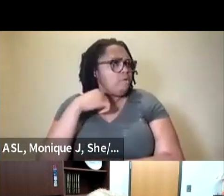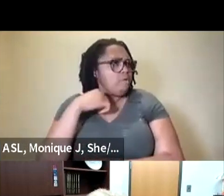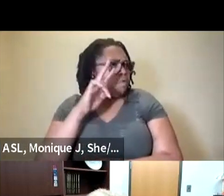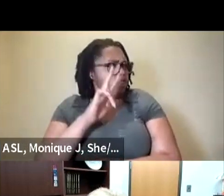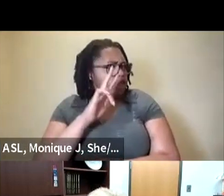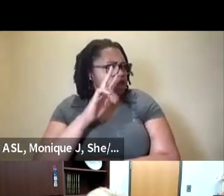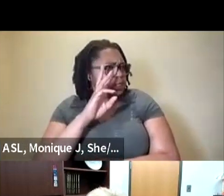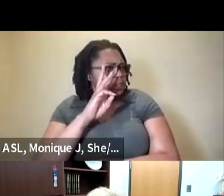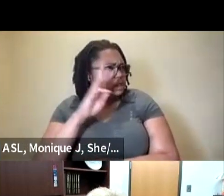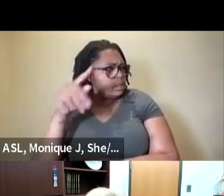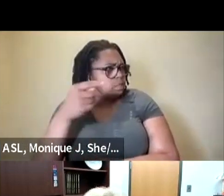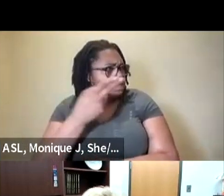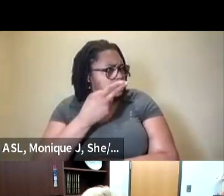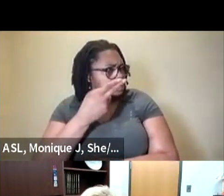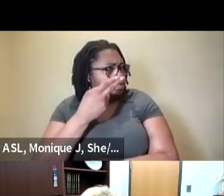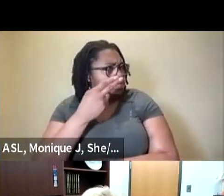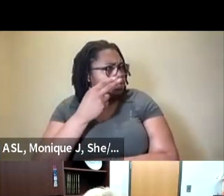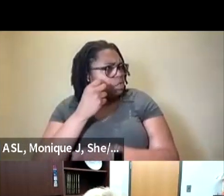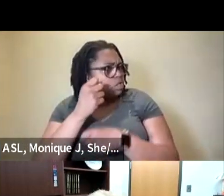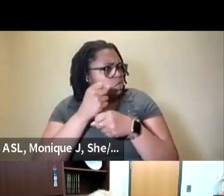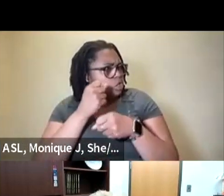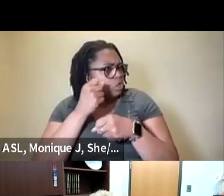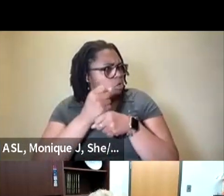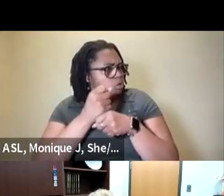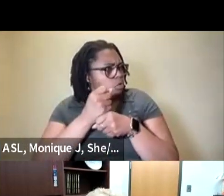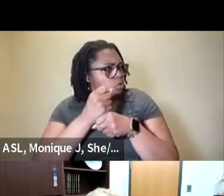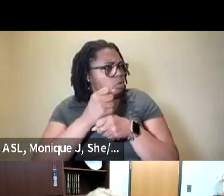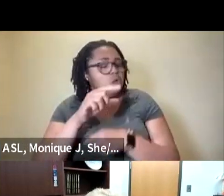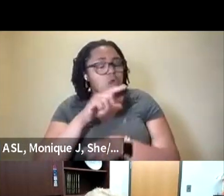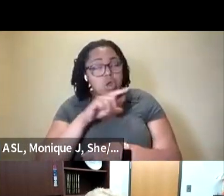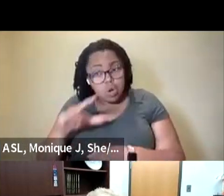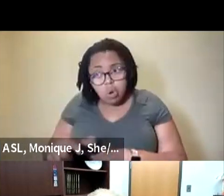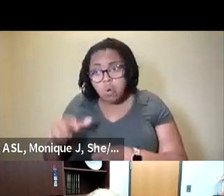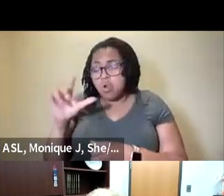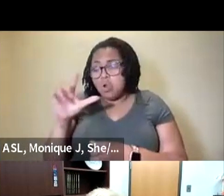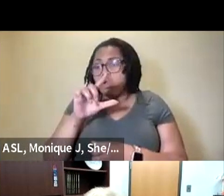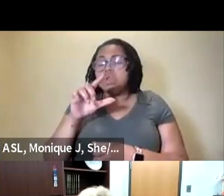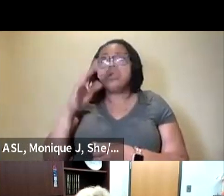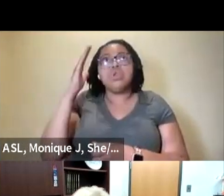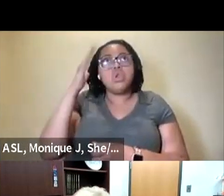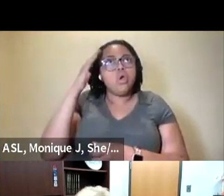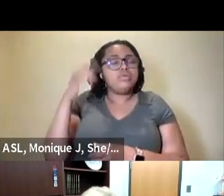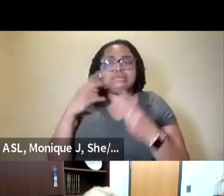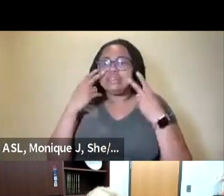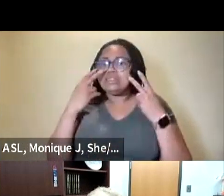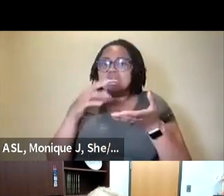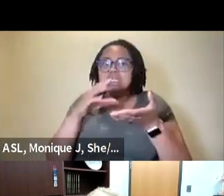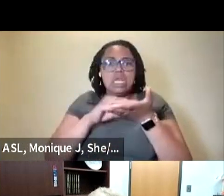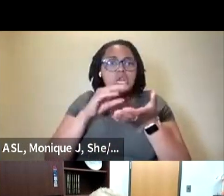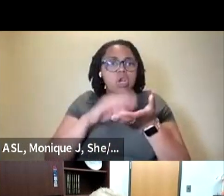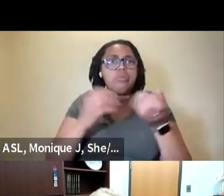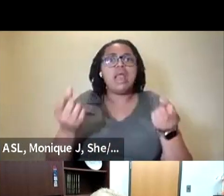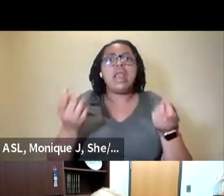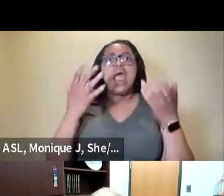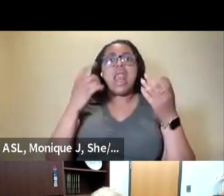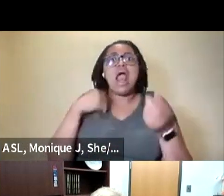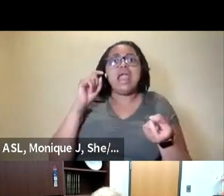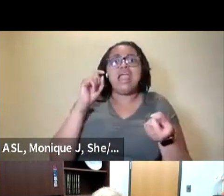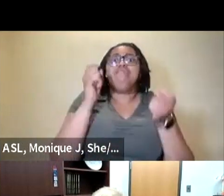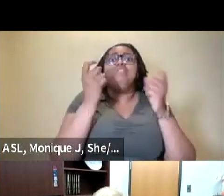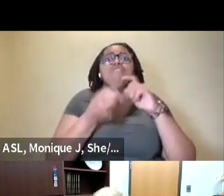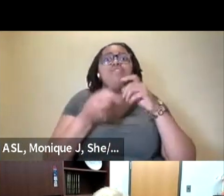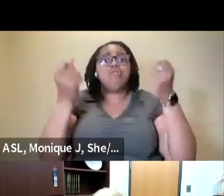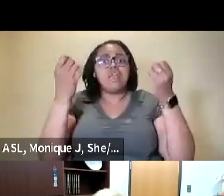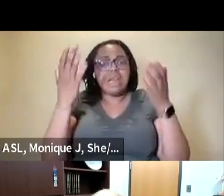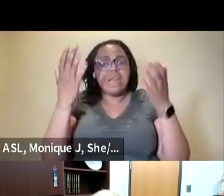36th year, I think. And Lord knows I've seen and learned a lot. I have evolved a lot as a person, you